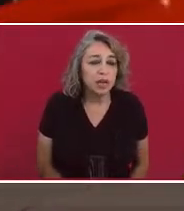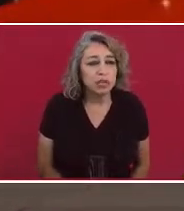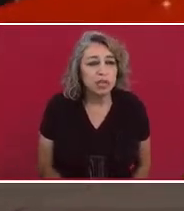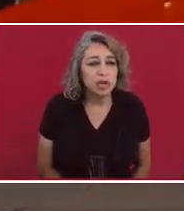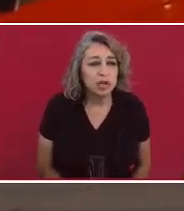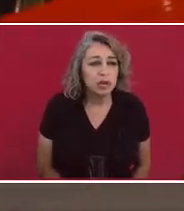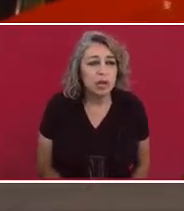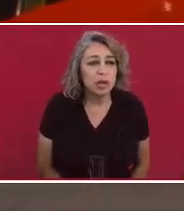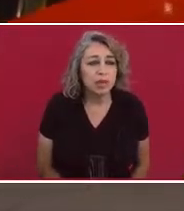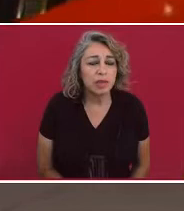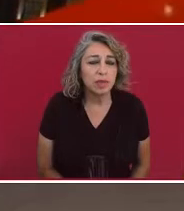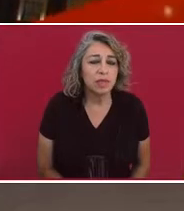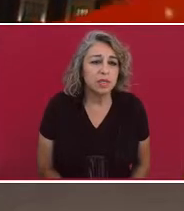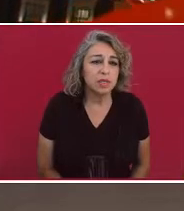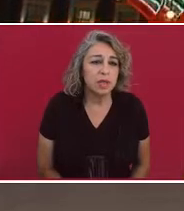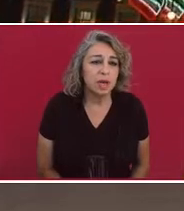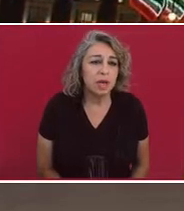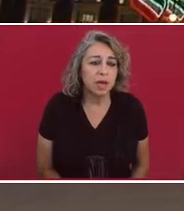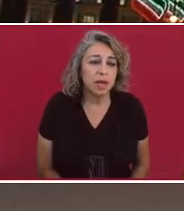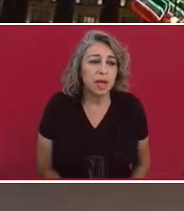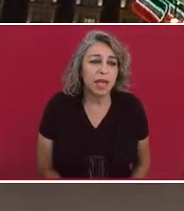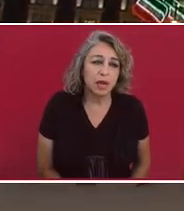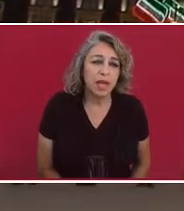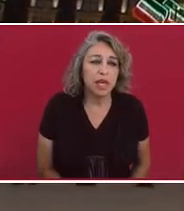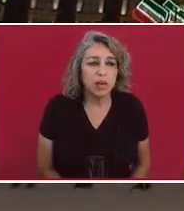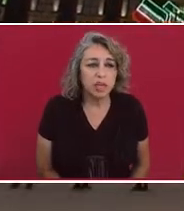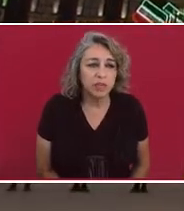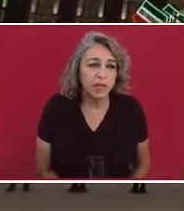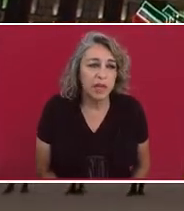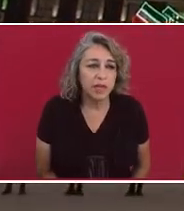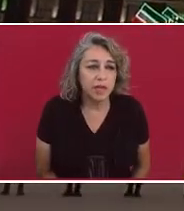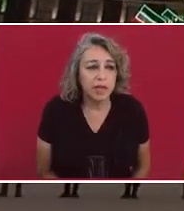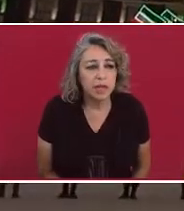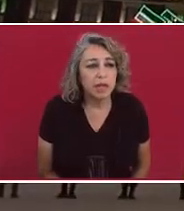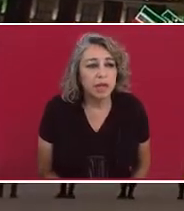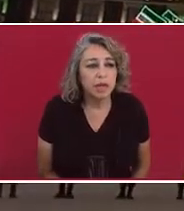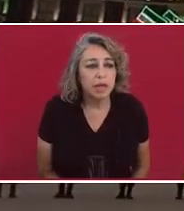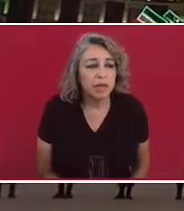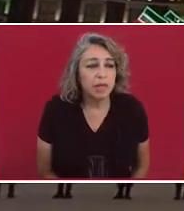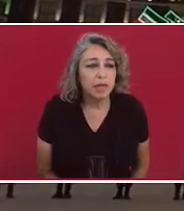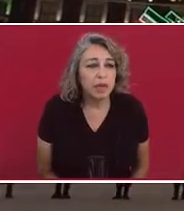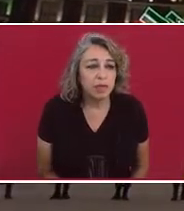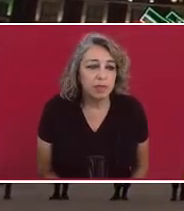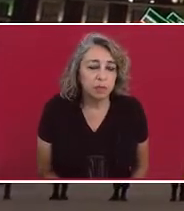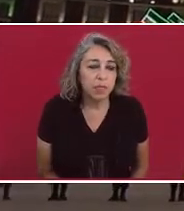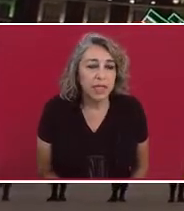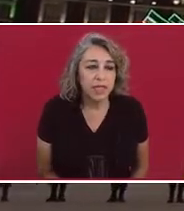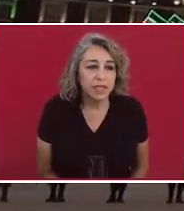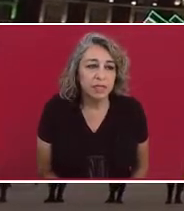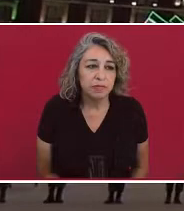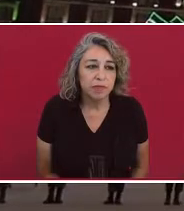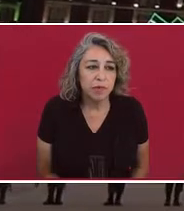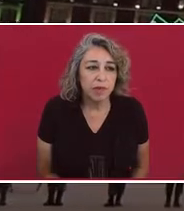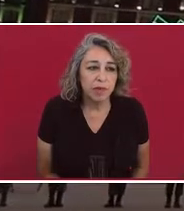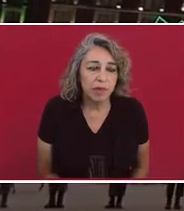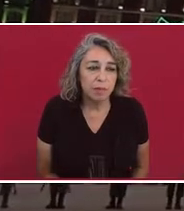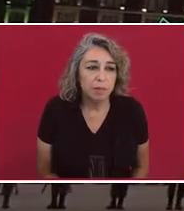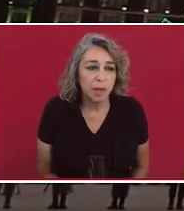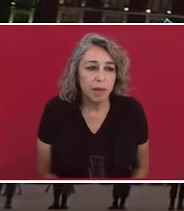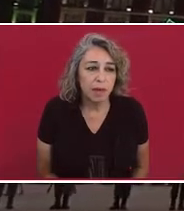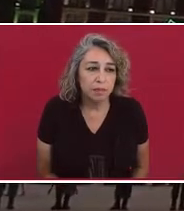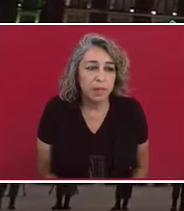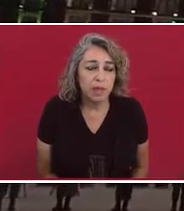And also, there was a large fund that was placed for